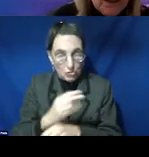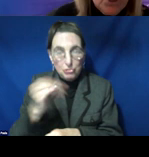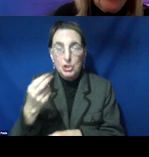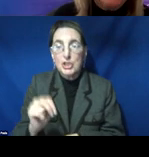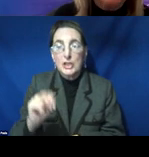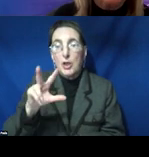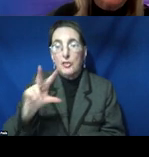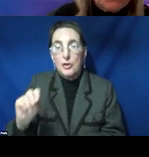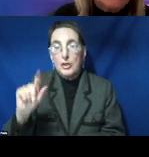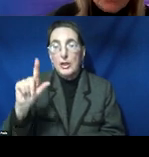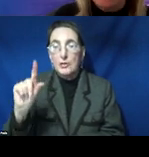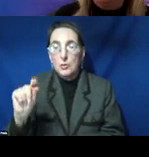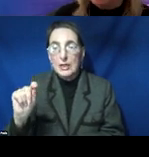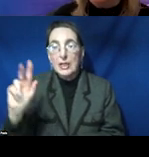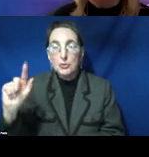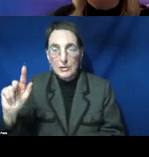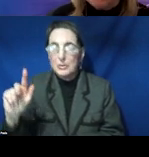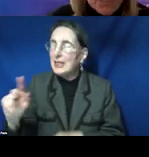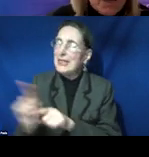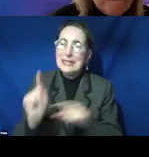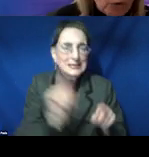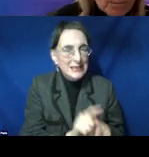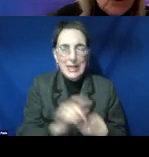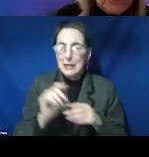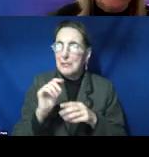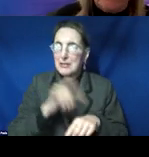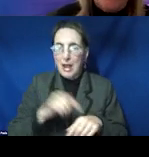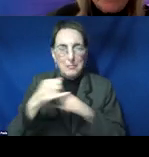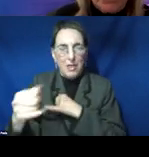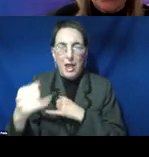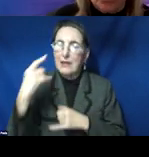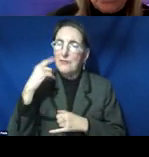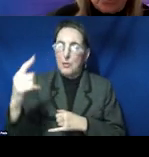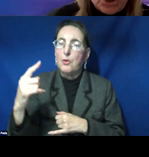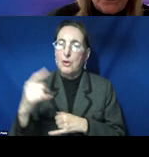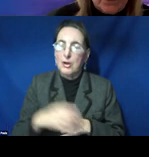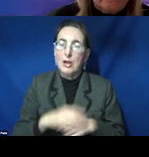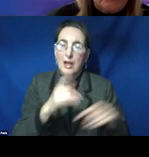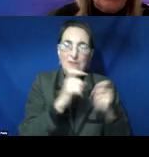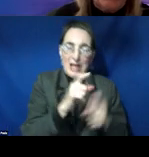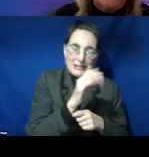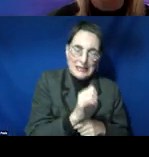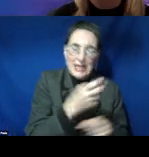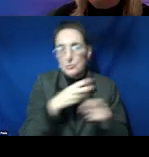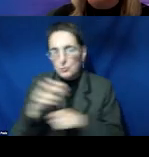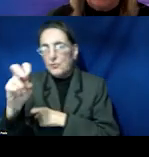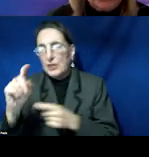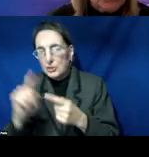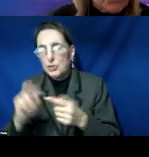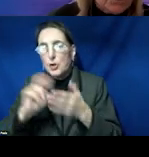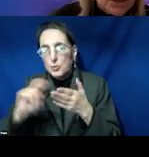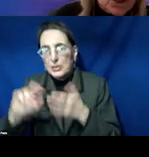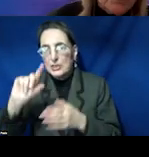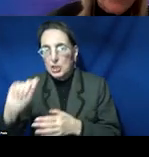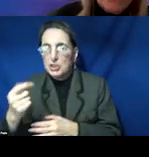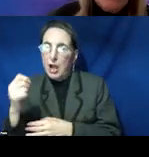2023, which is the same timeline that we have for moving from Fastlane to research.gov for proposal preparation